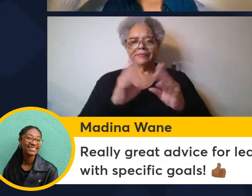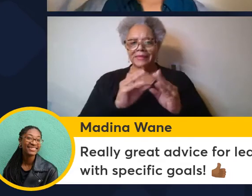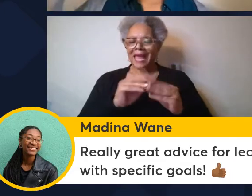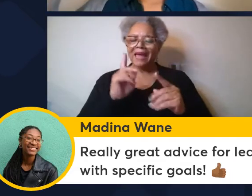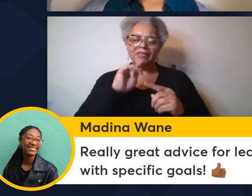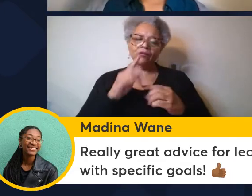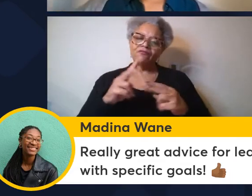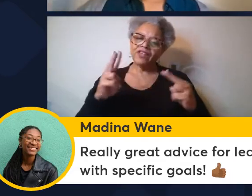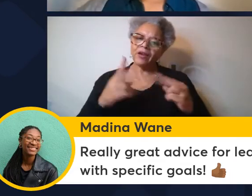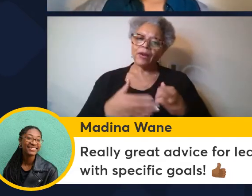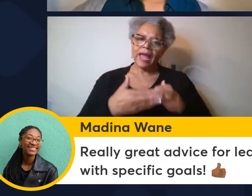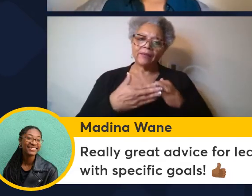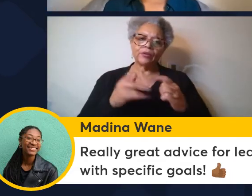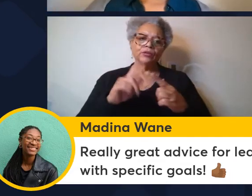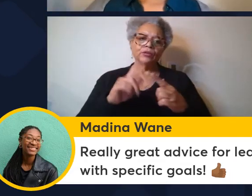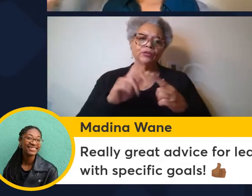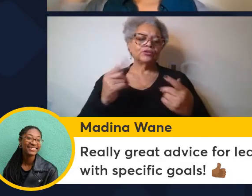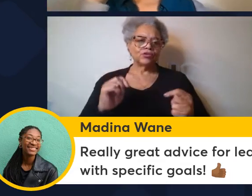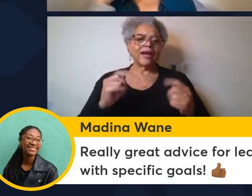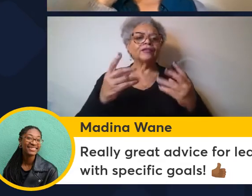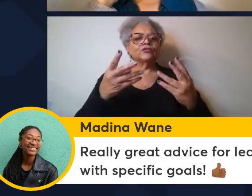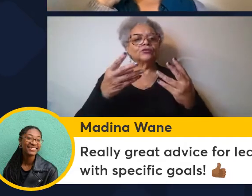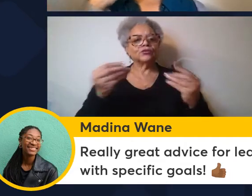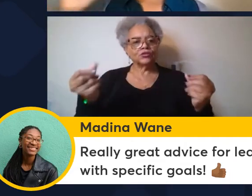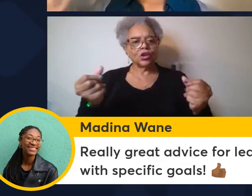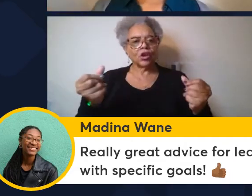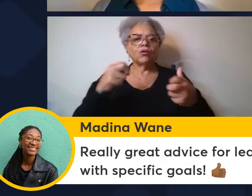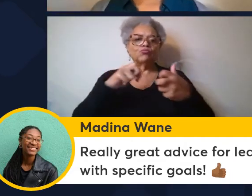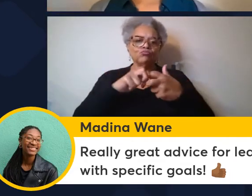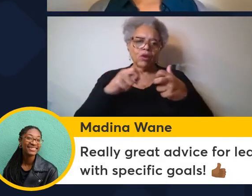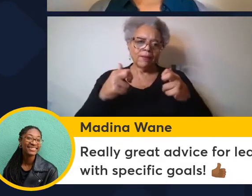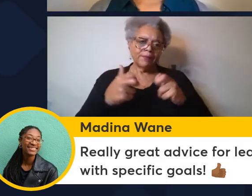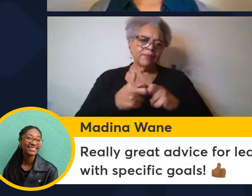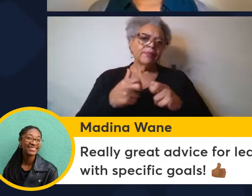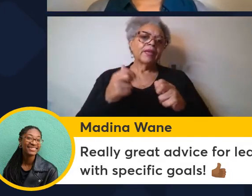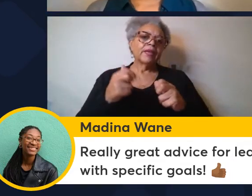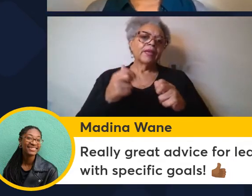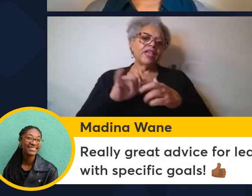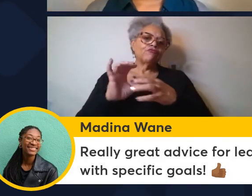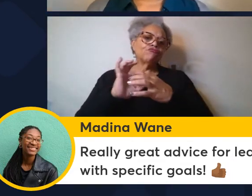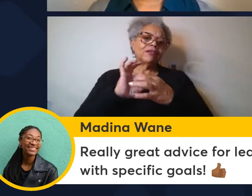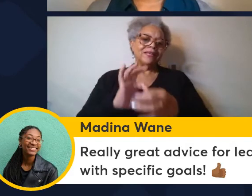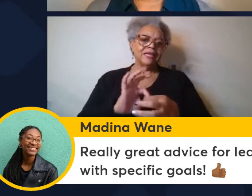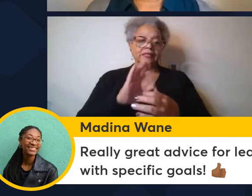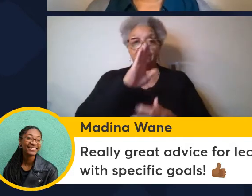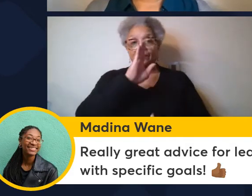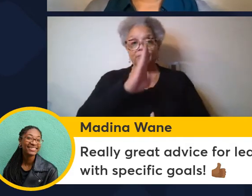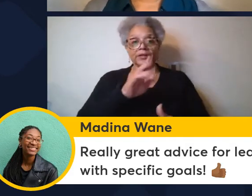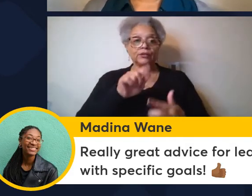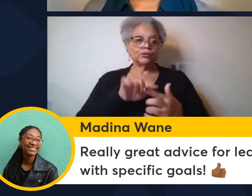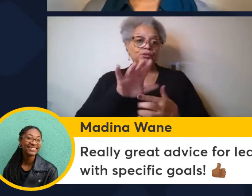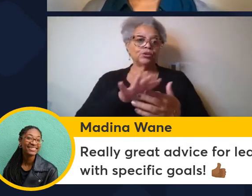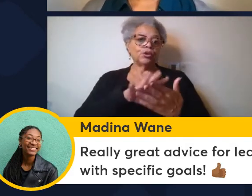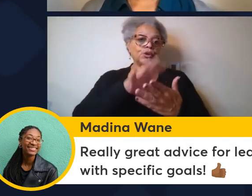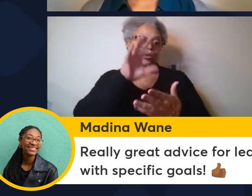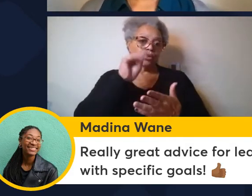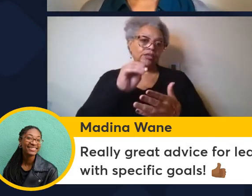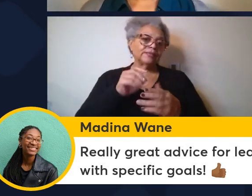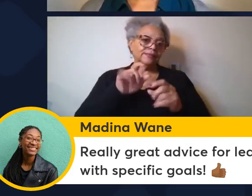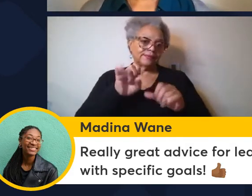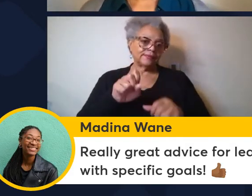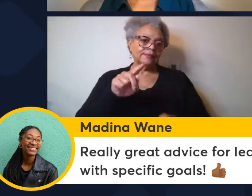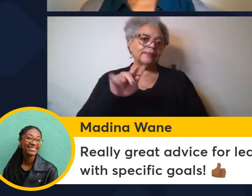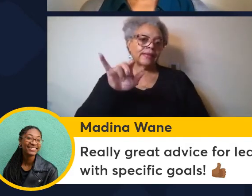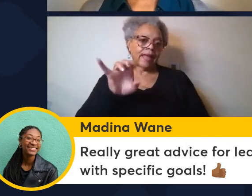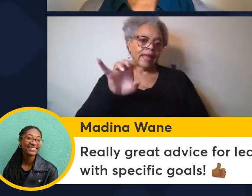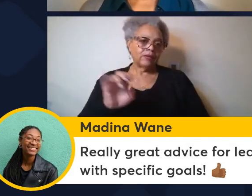just kind of the speed of solving problems, and then that then relates directly to sort of your learning curve as well. I